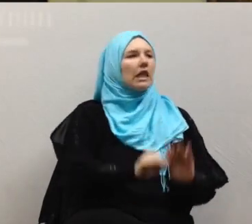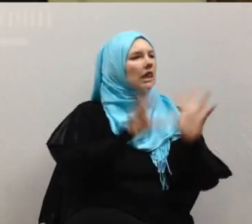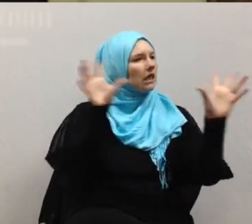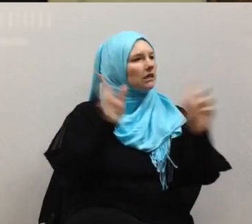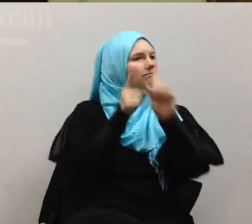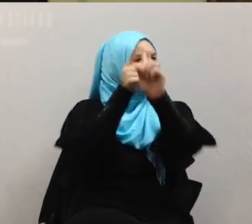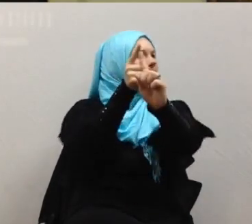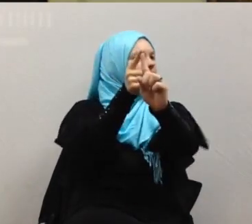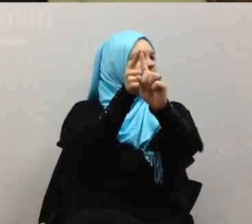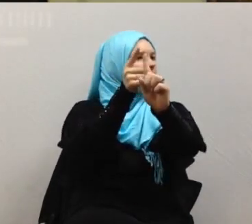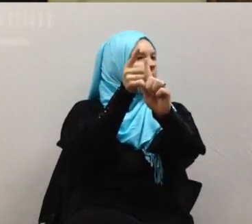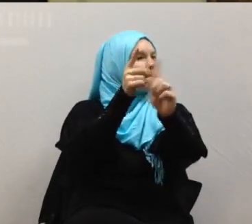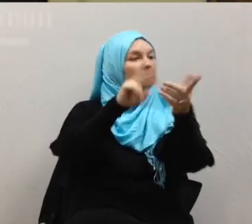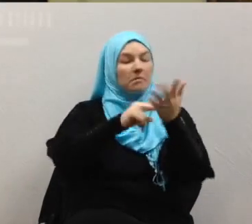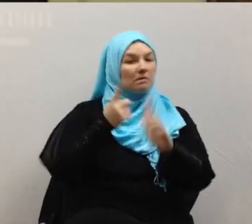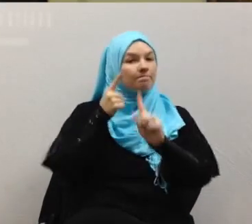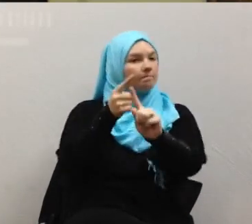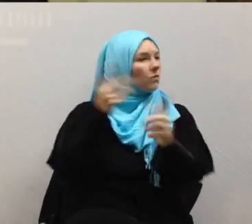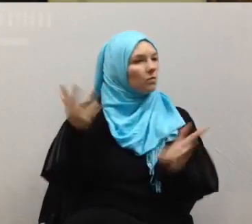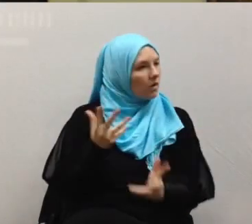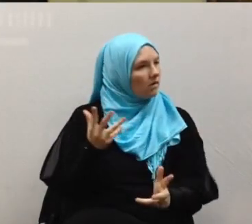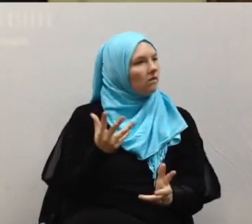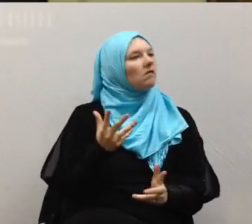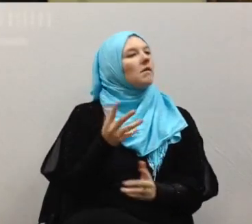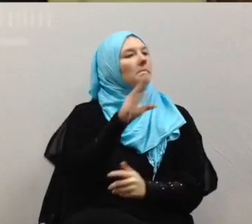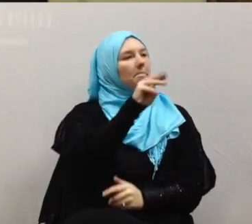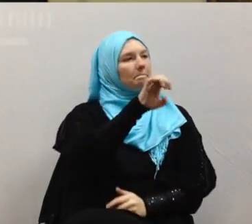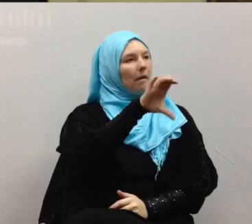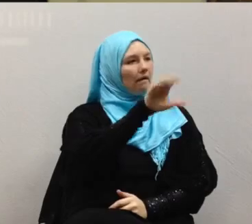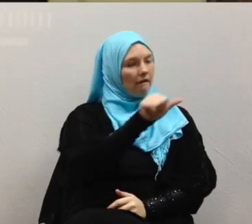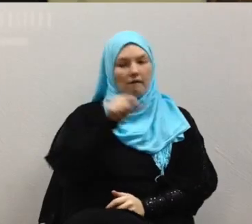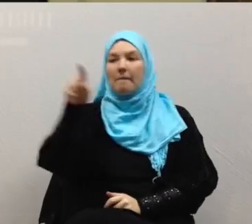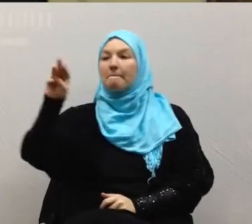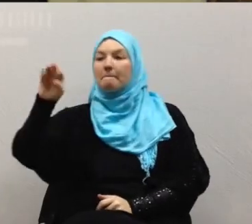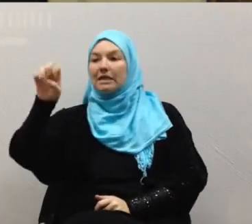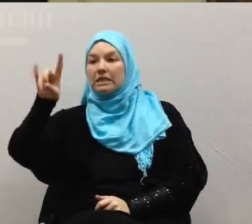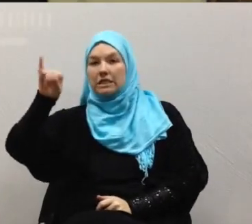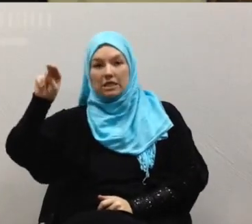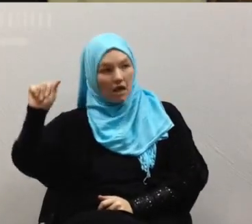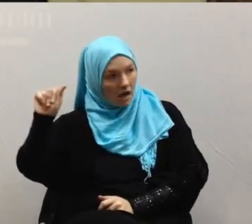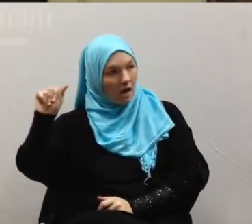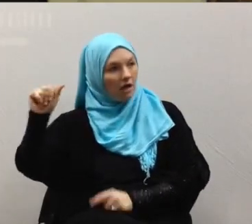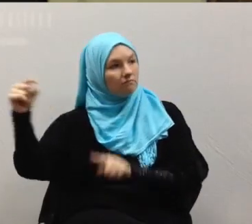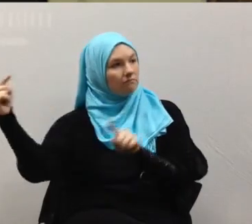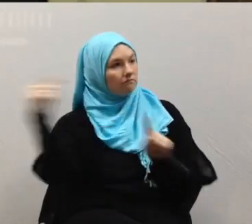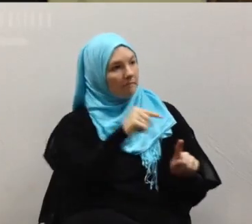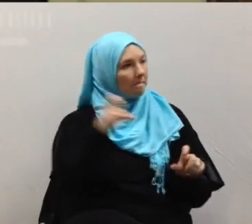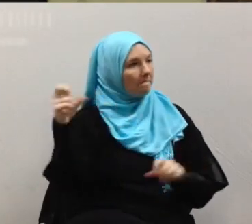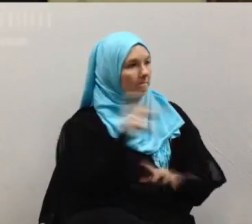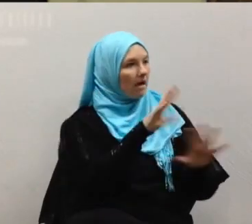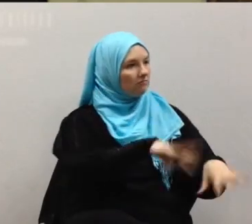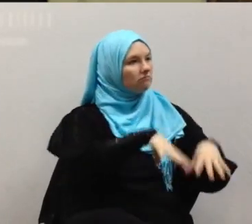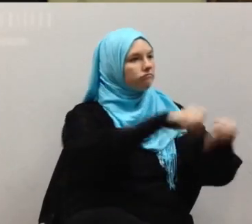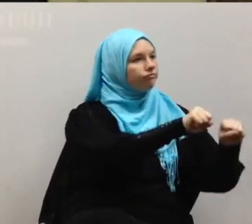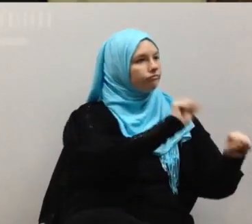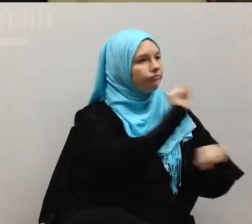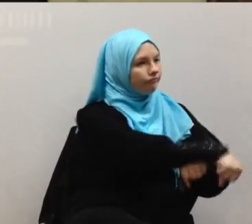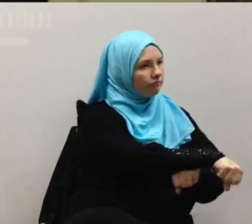Mecca. The ayat of Surah Al-Fath was revealed on the trip